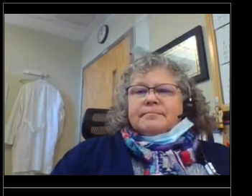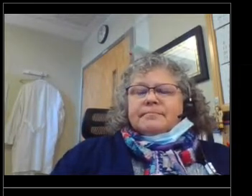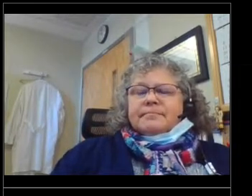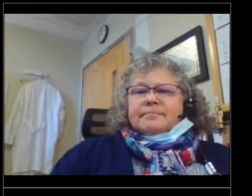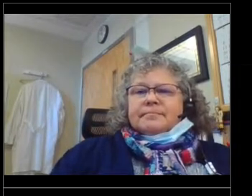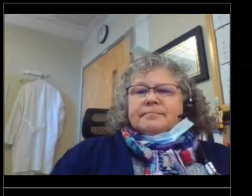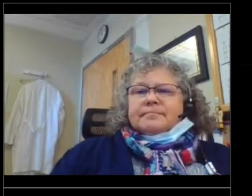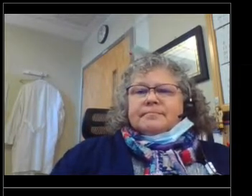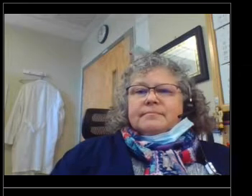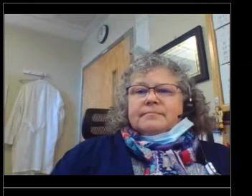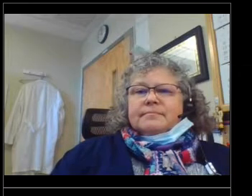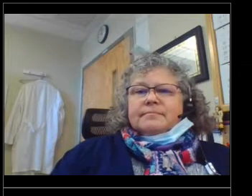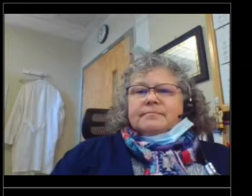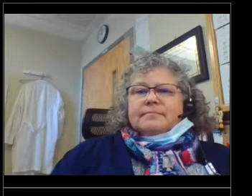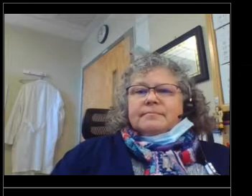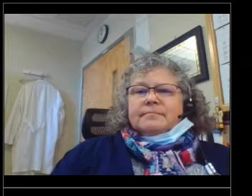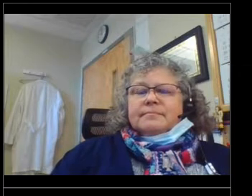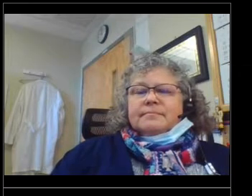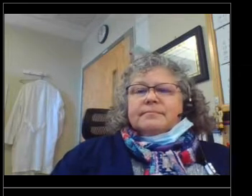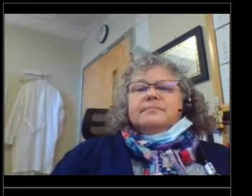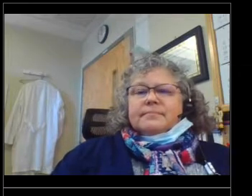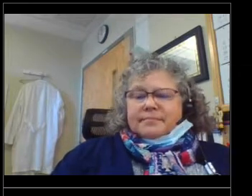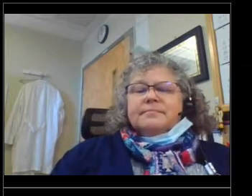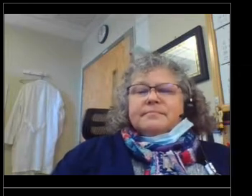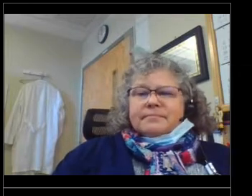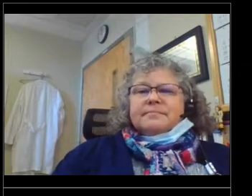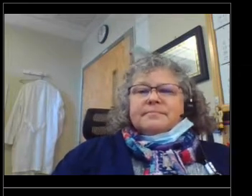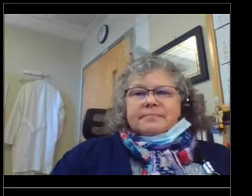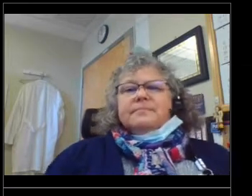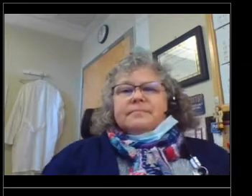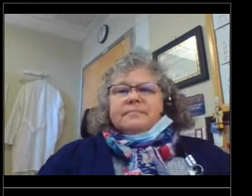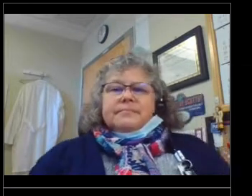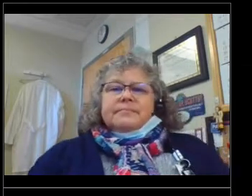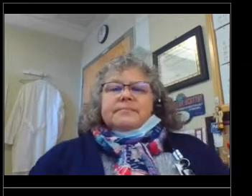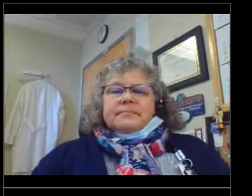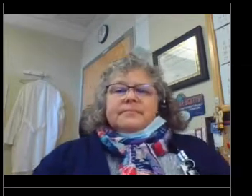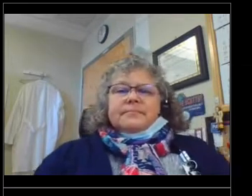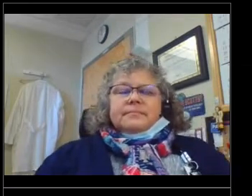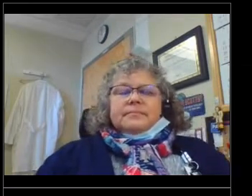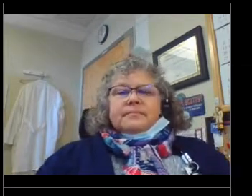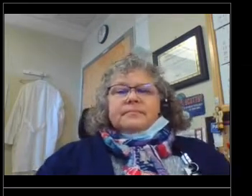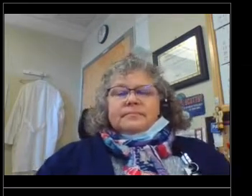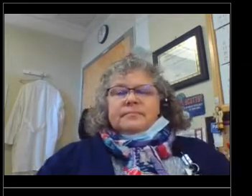and Jimmy, and for the people who watched and had questions. It's really appreciated. And